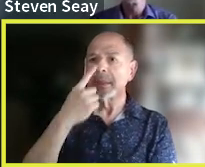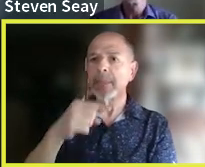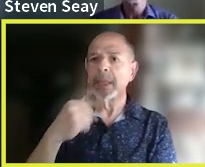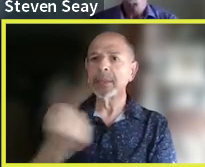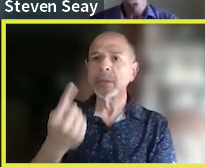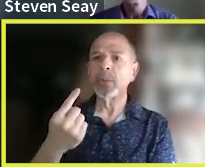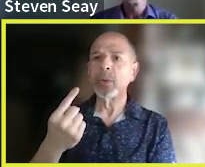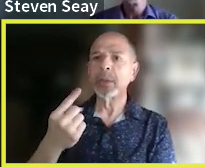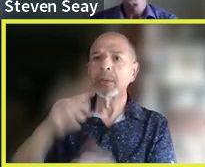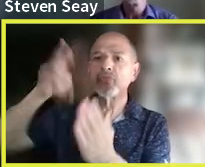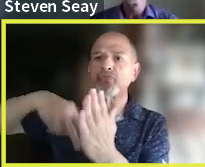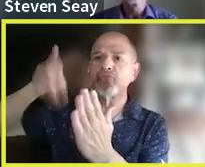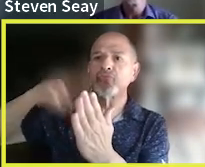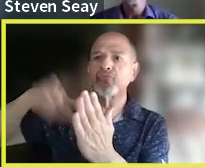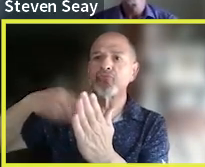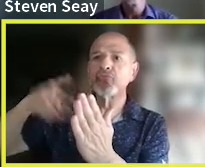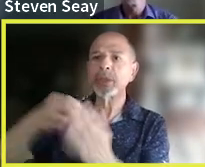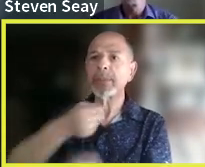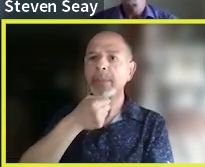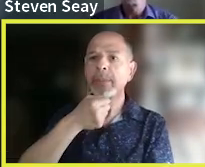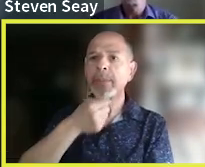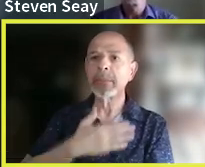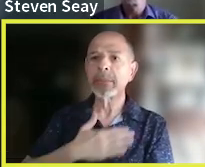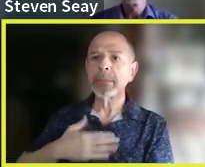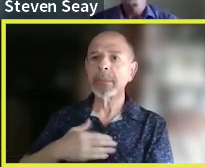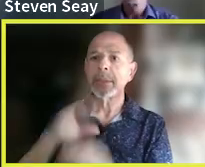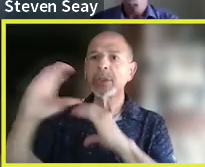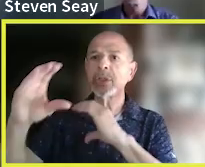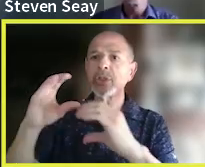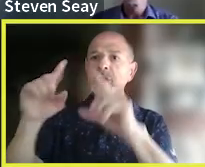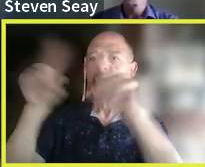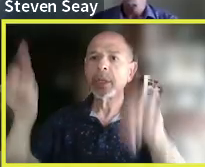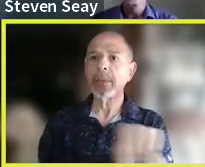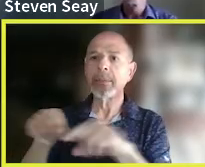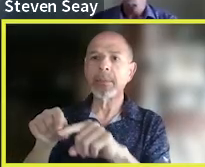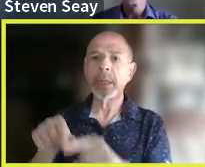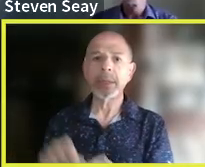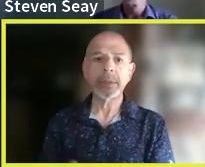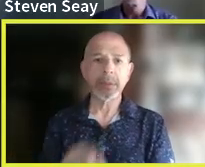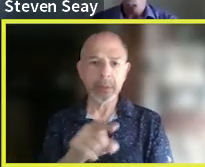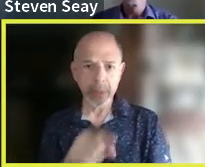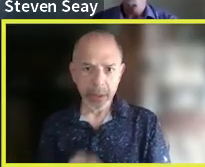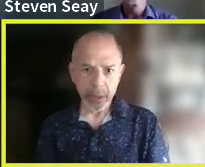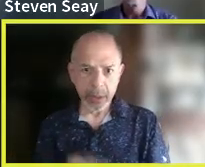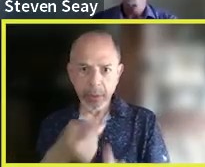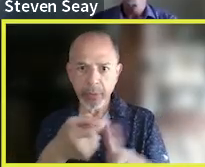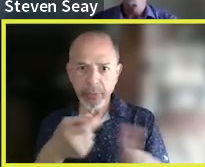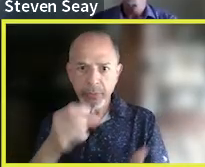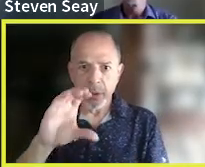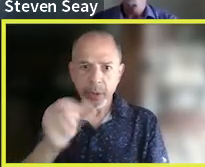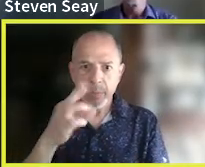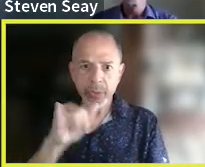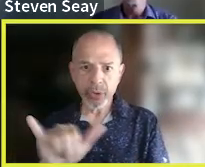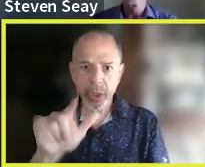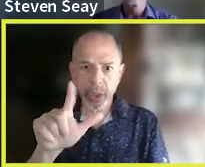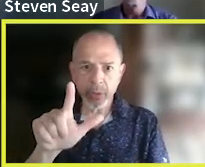about being here or something. I just saw it and it went away fast, but can you read it, Andrew? Yeah, it says it was from Cheryl Glowacki, who said, "Thank you, thrilled